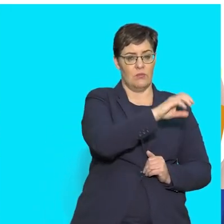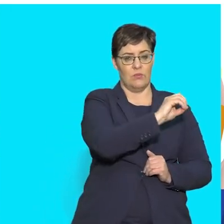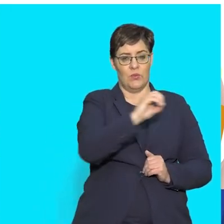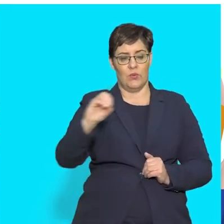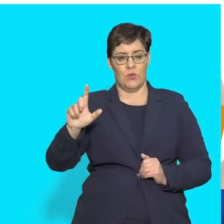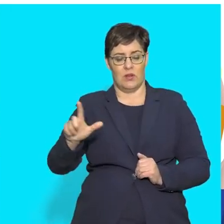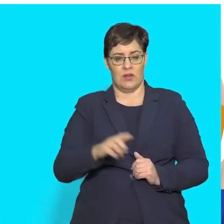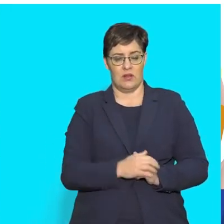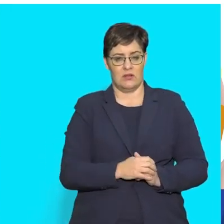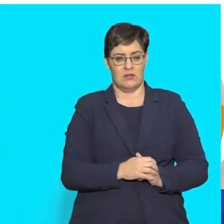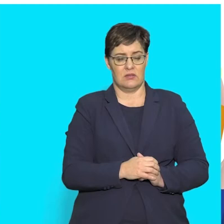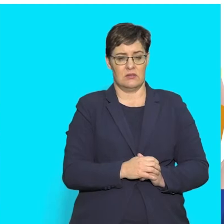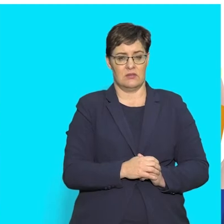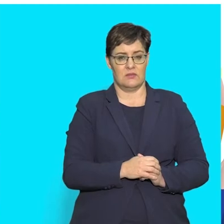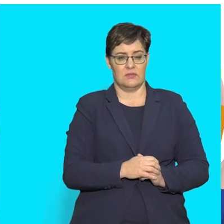pool,